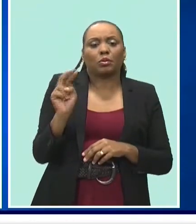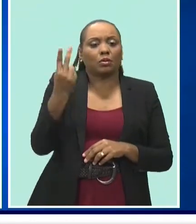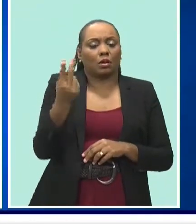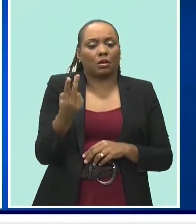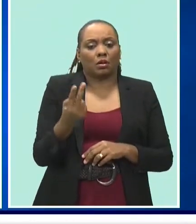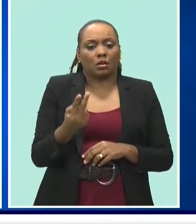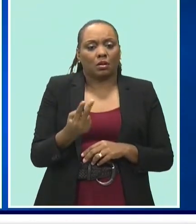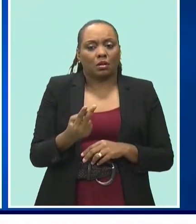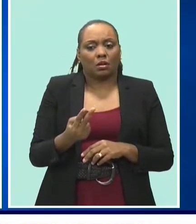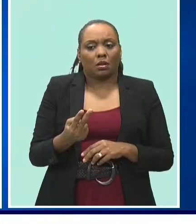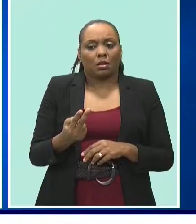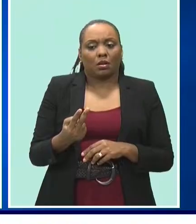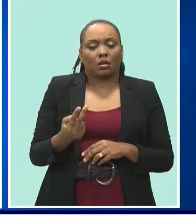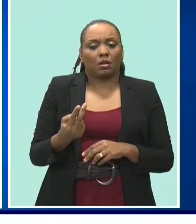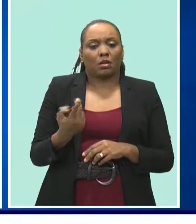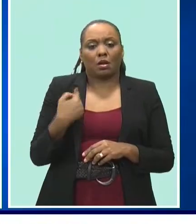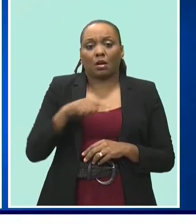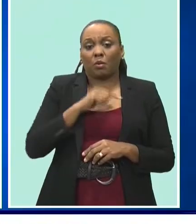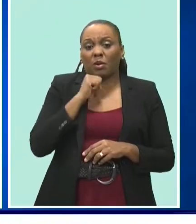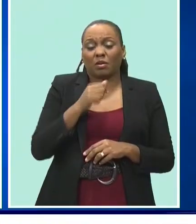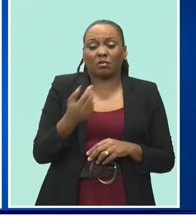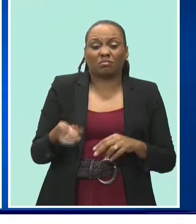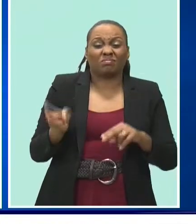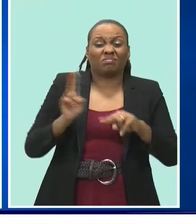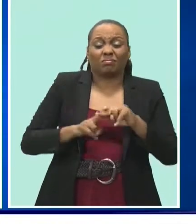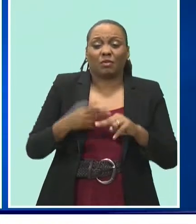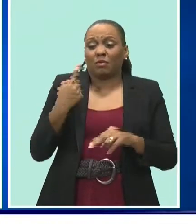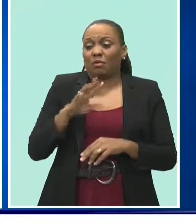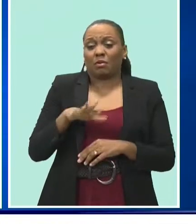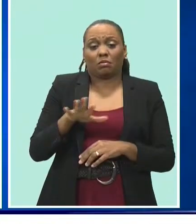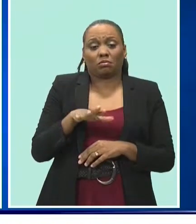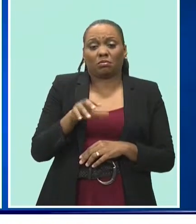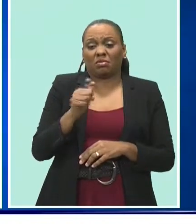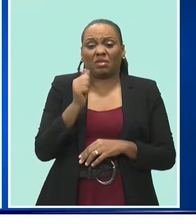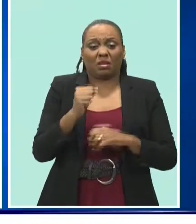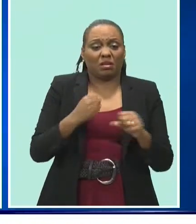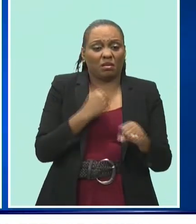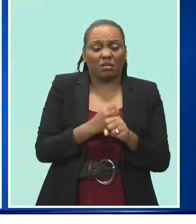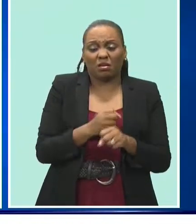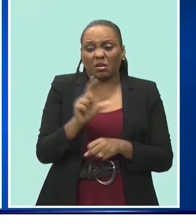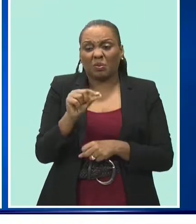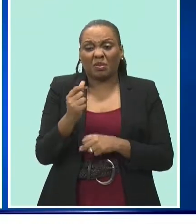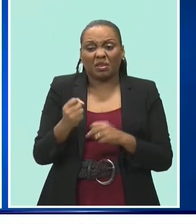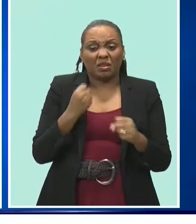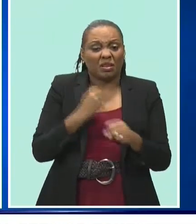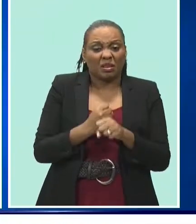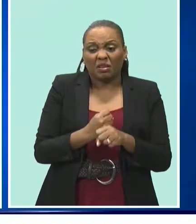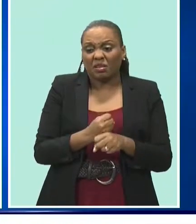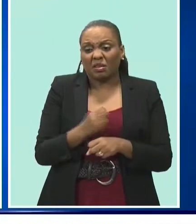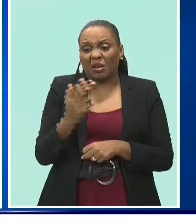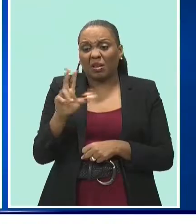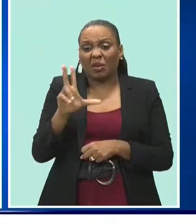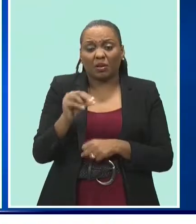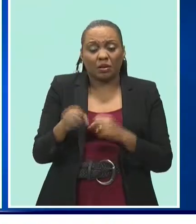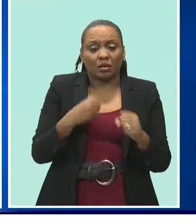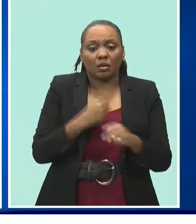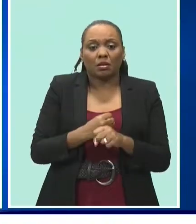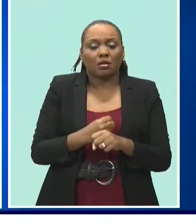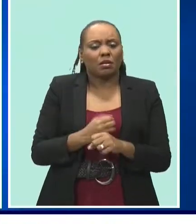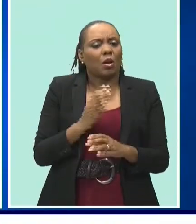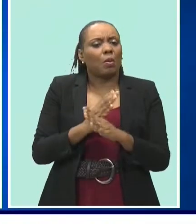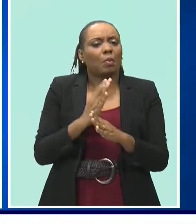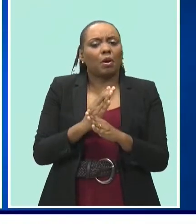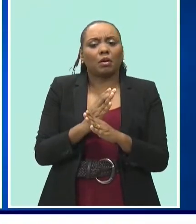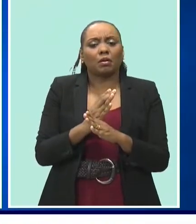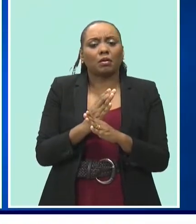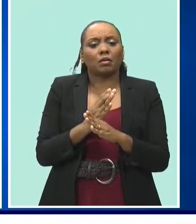didn't increase fees in almost everything for 10 years, 20 years, and 30 years. Bus fares weren't increased for how long?